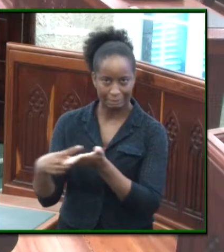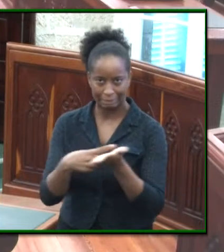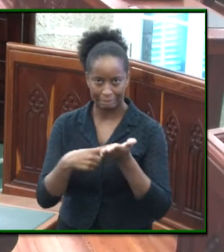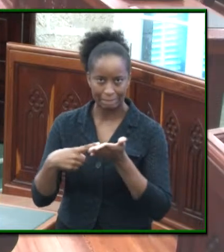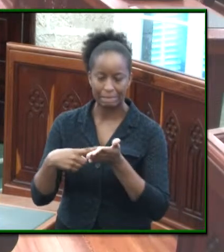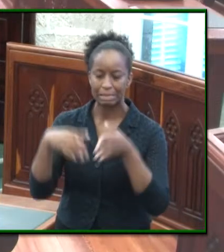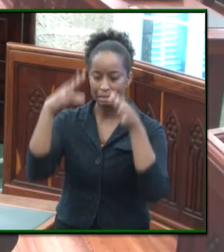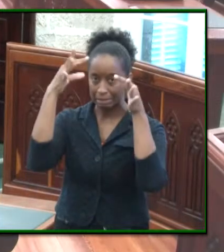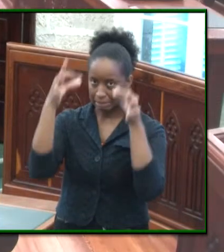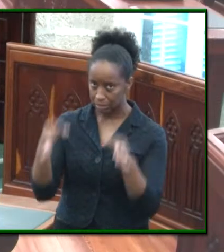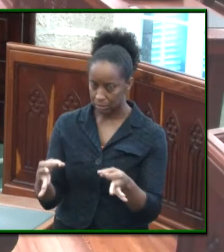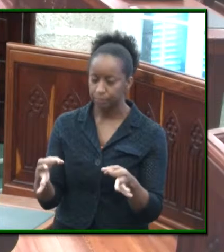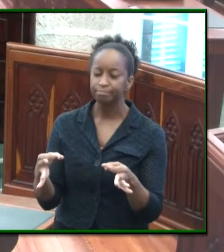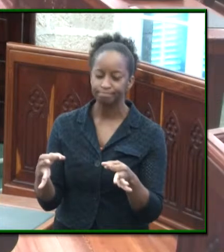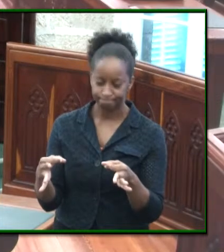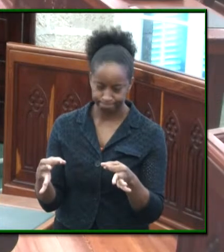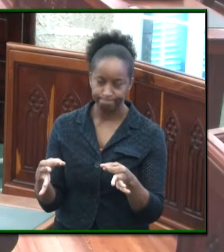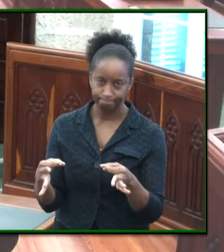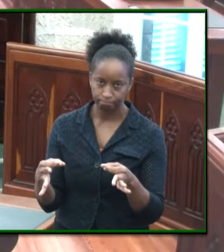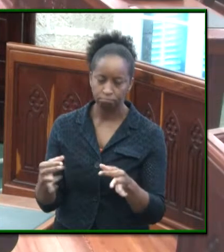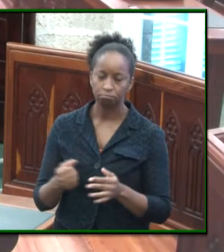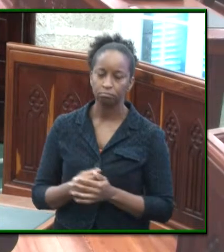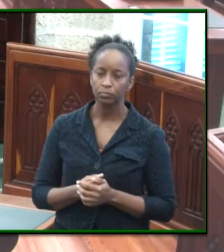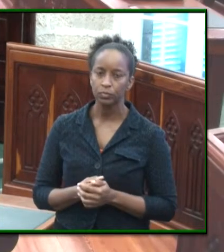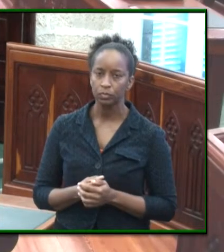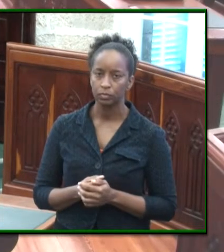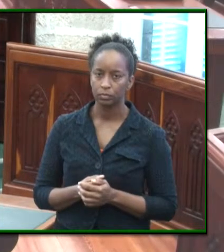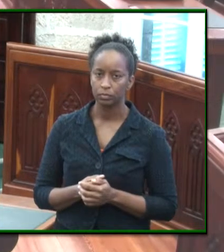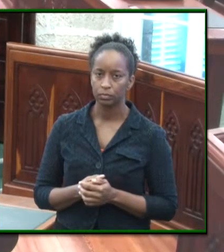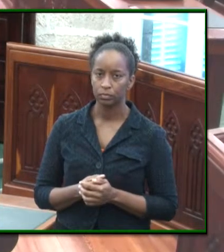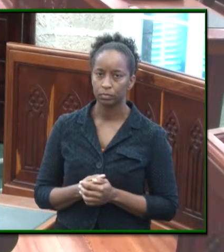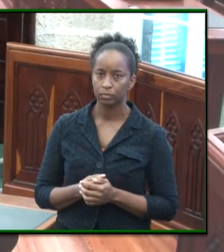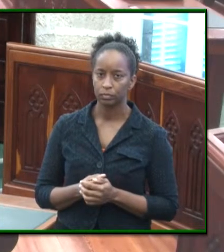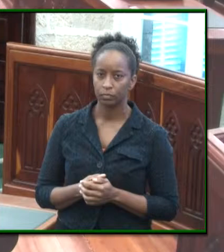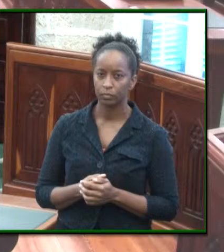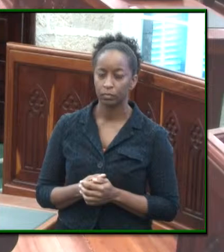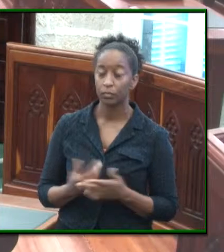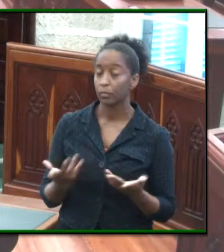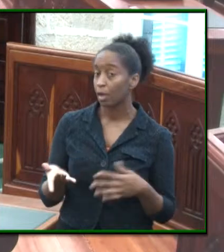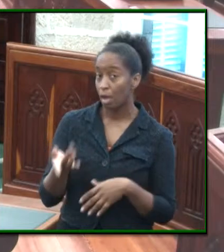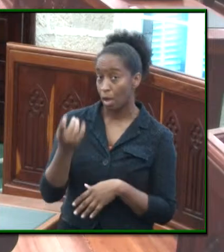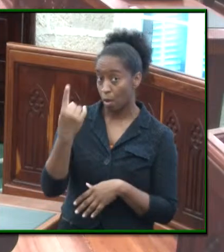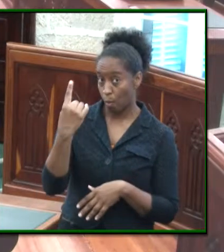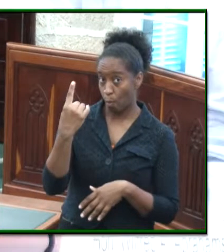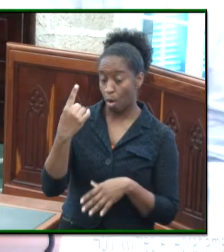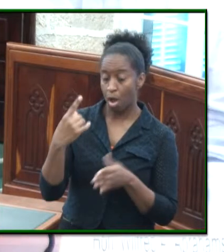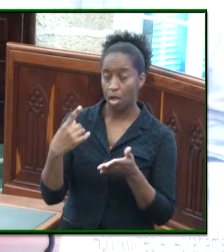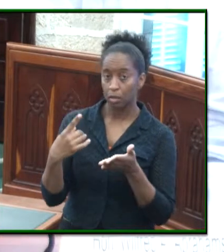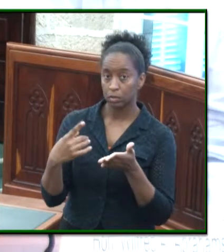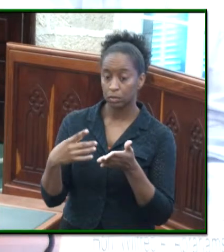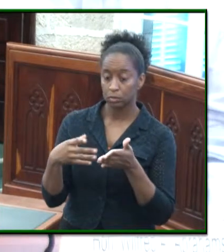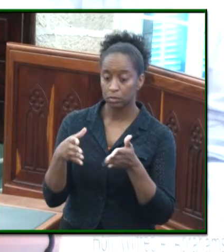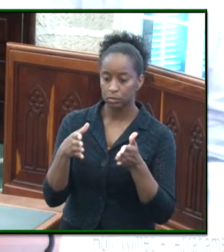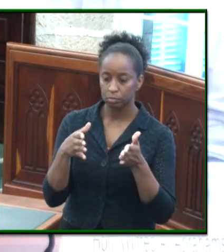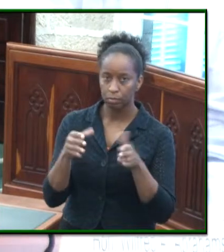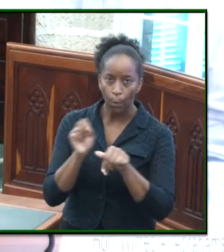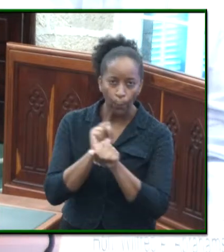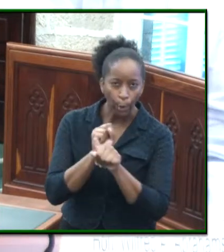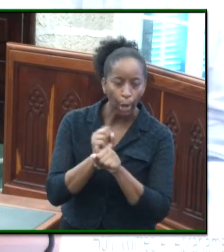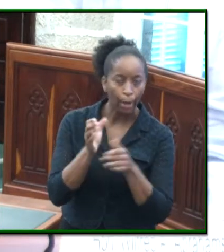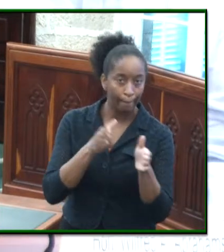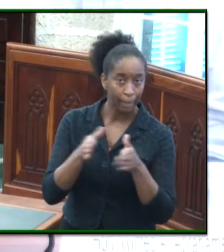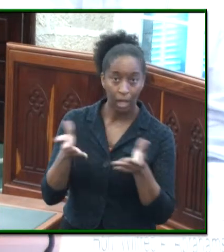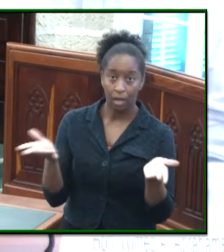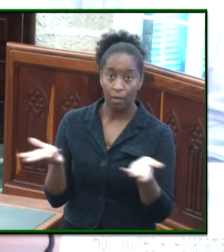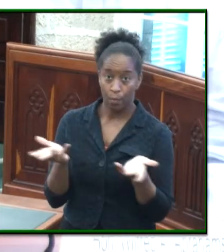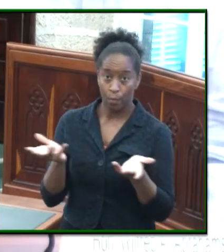Agricultural Products Act, what most people refer to as Prairie Larceny Bill. And that took a lot of work and lots of